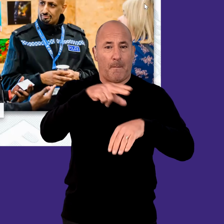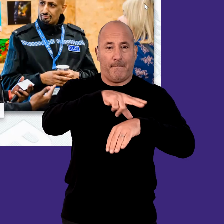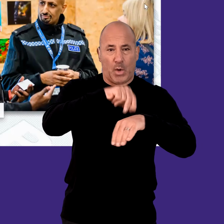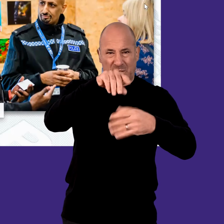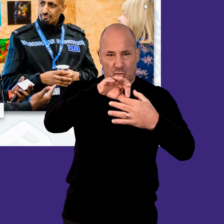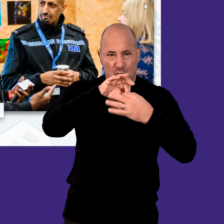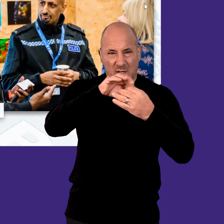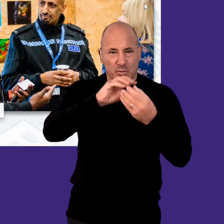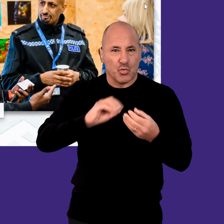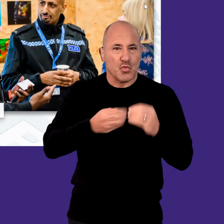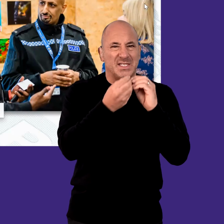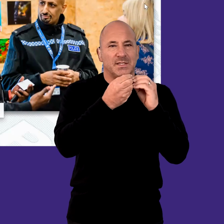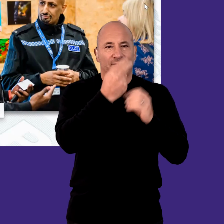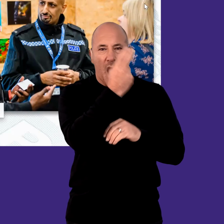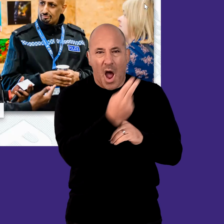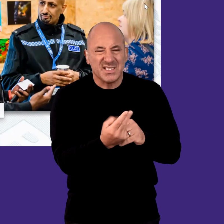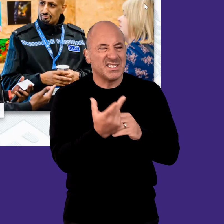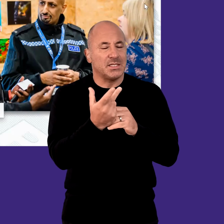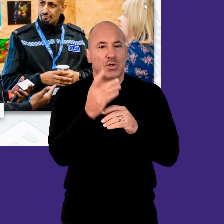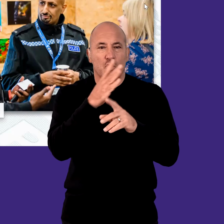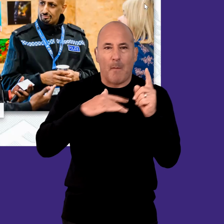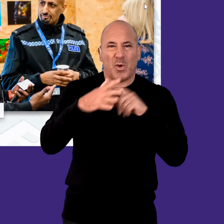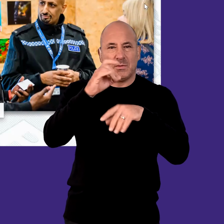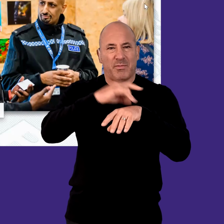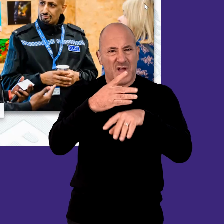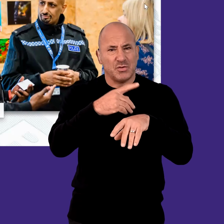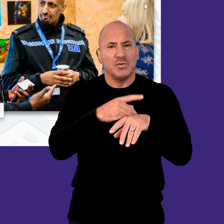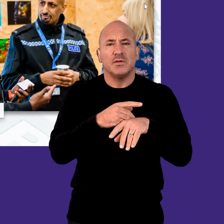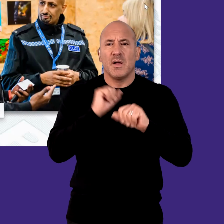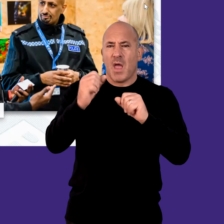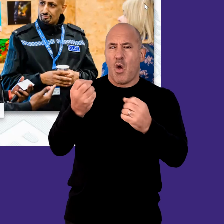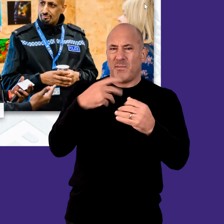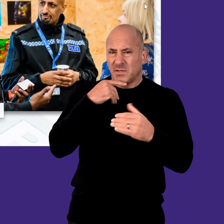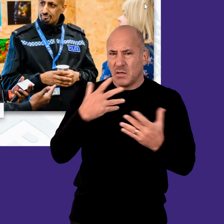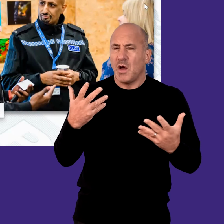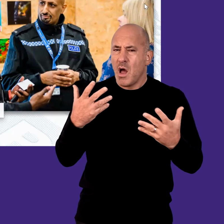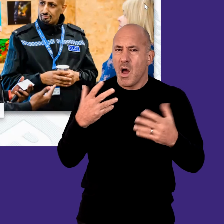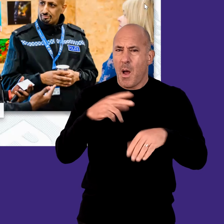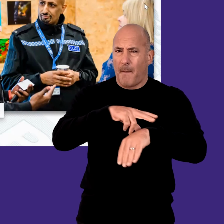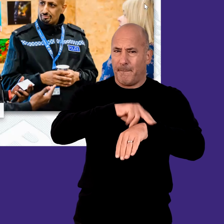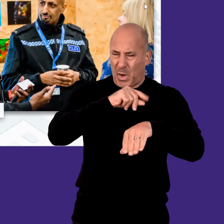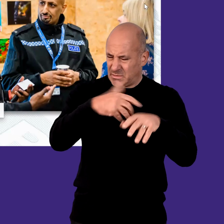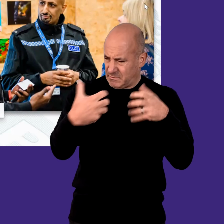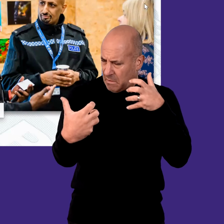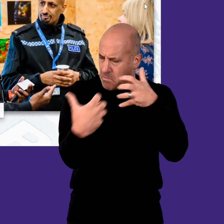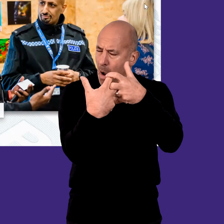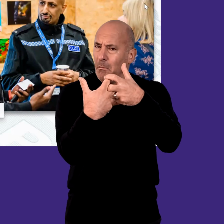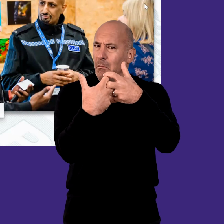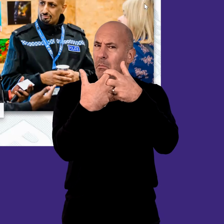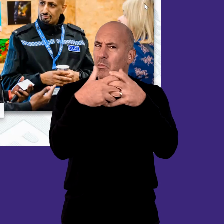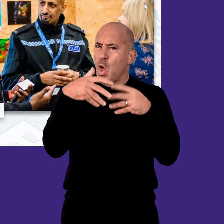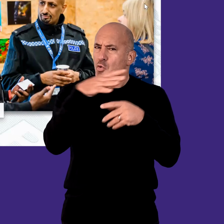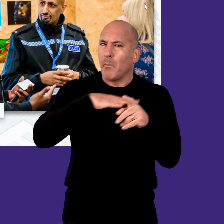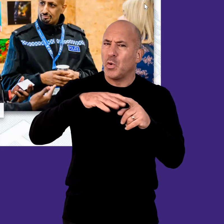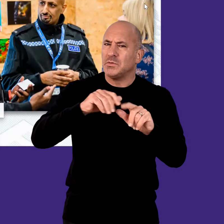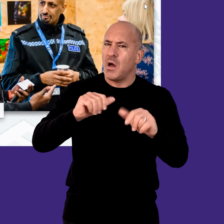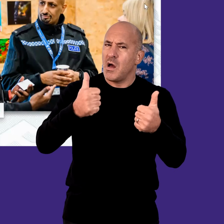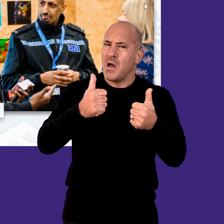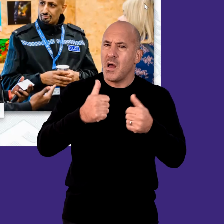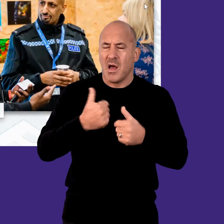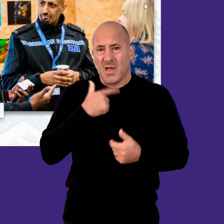the police building relationships with creative practitioners and with communities. And it's this comment here around kind of the very foundation of policing